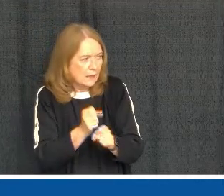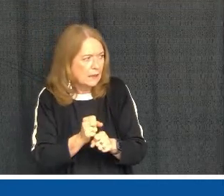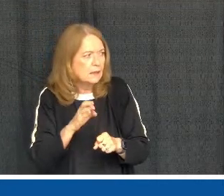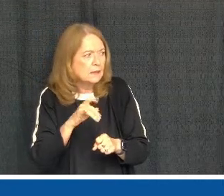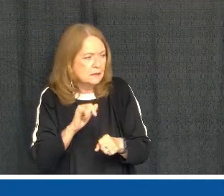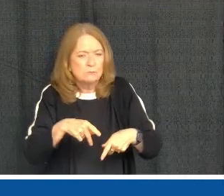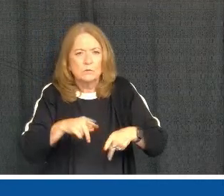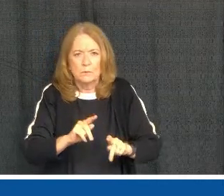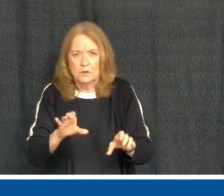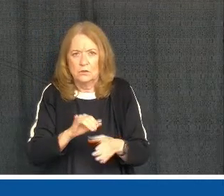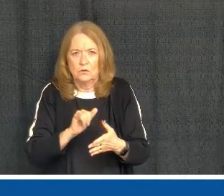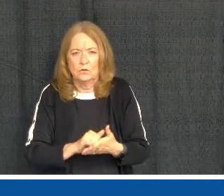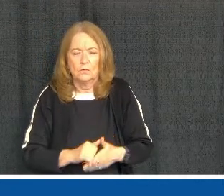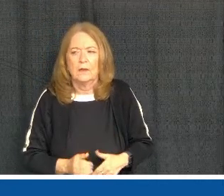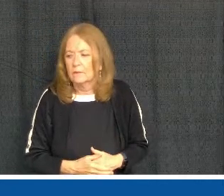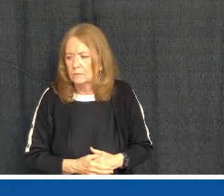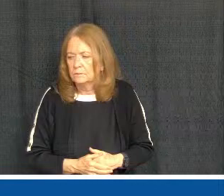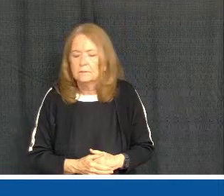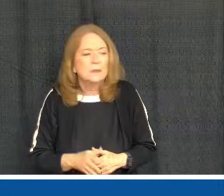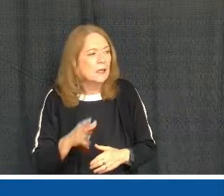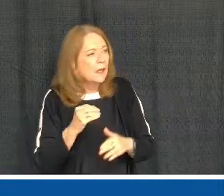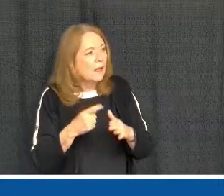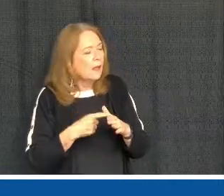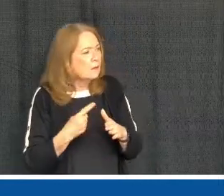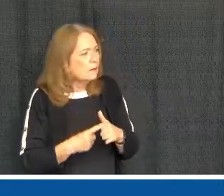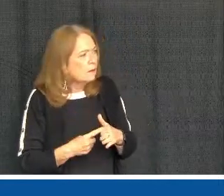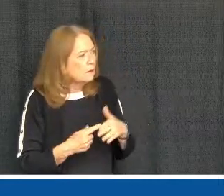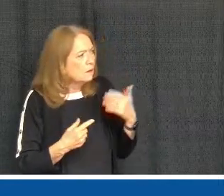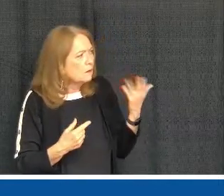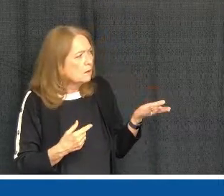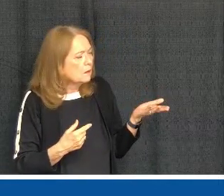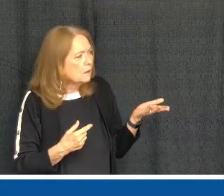that. Okay. And then,